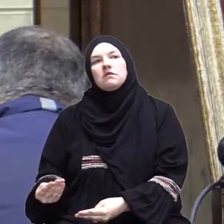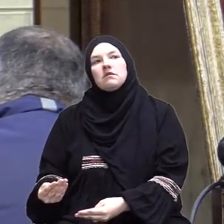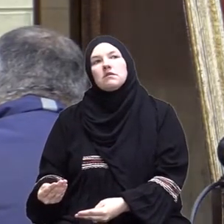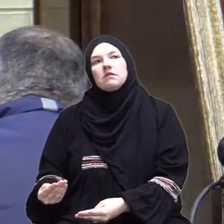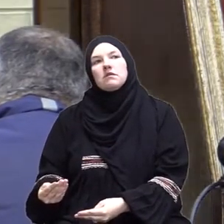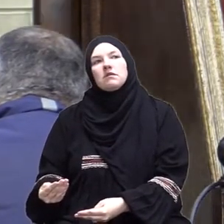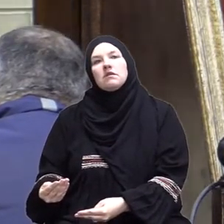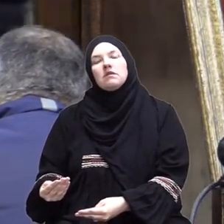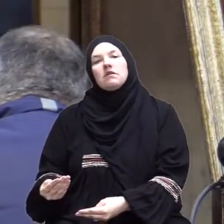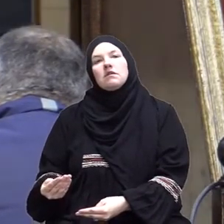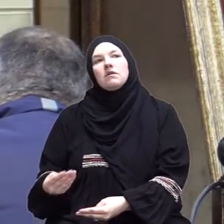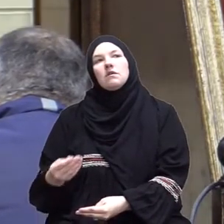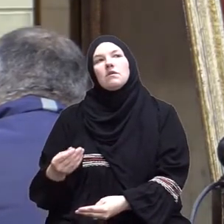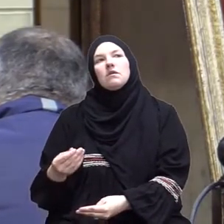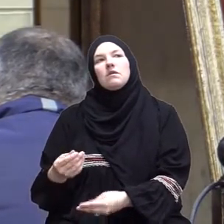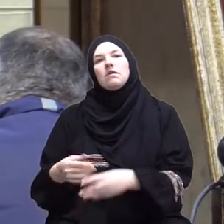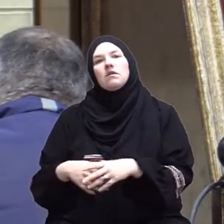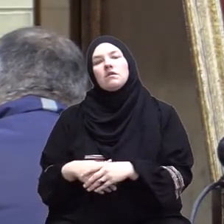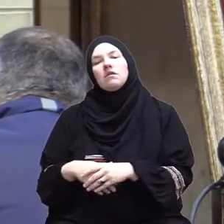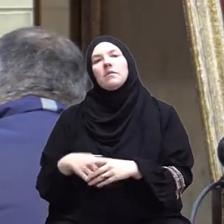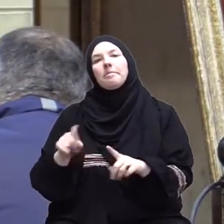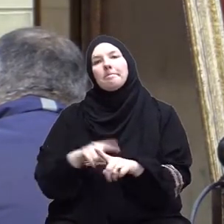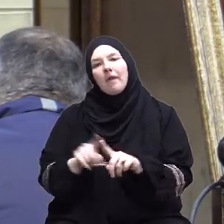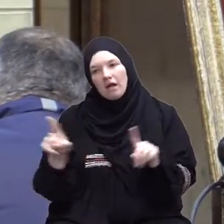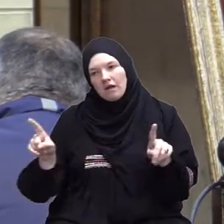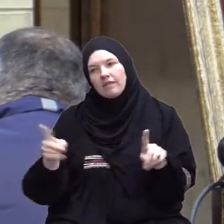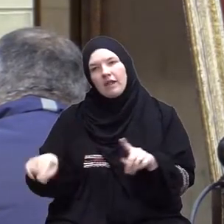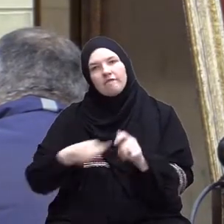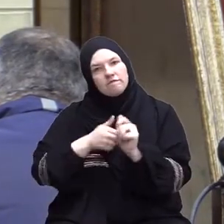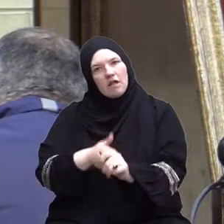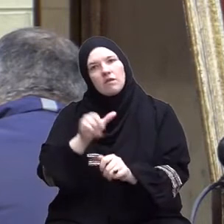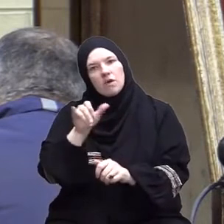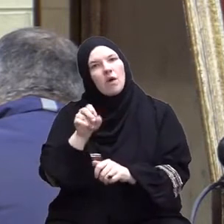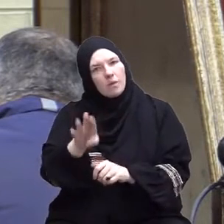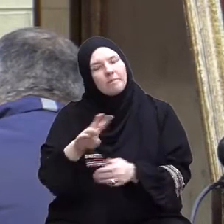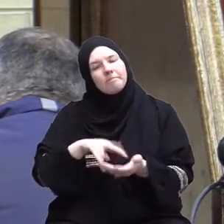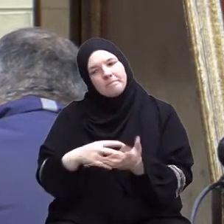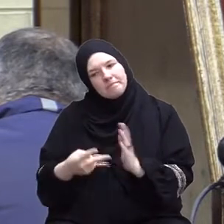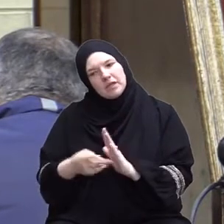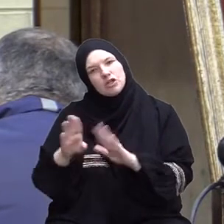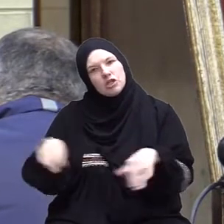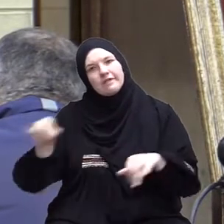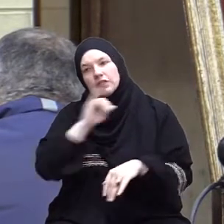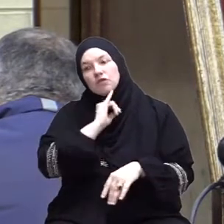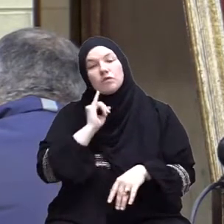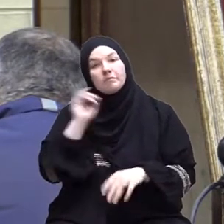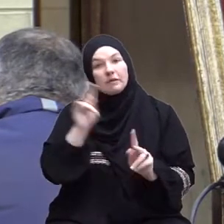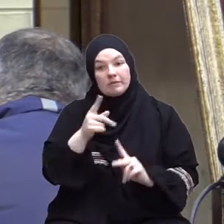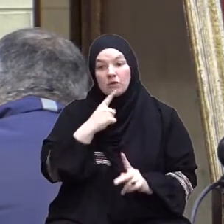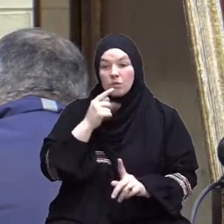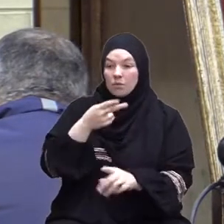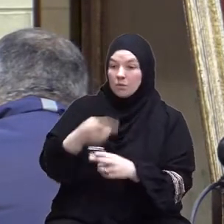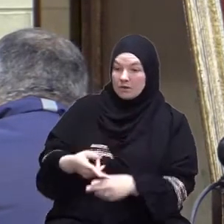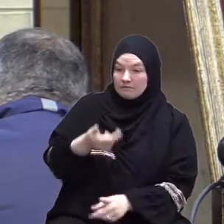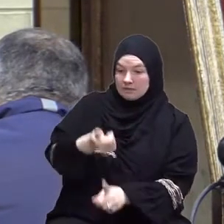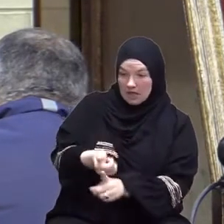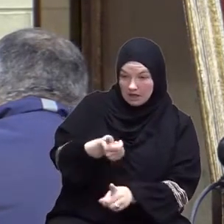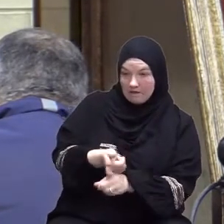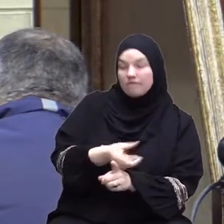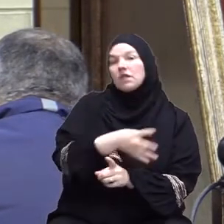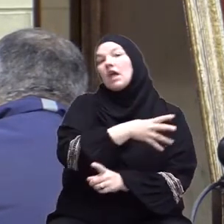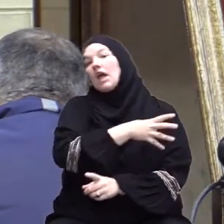genetically his children or descendants. But the Quran addresses those who claim it and those who truly